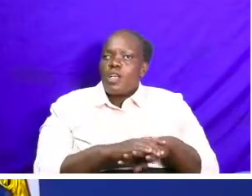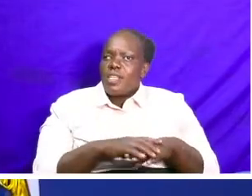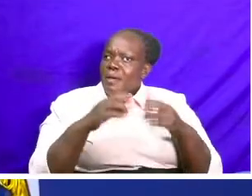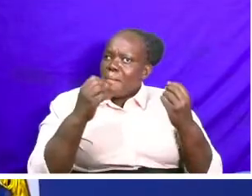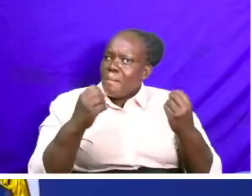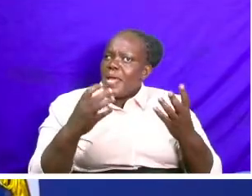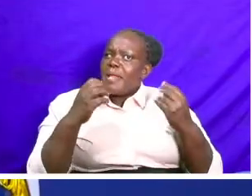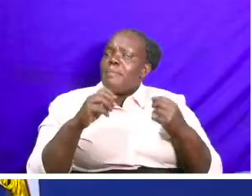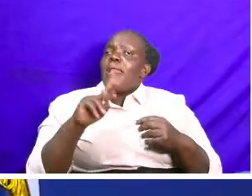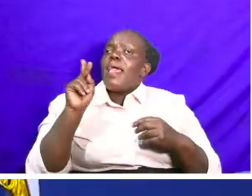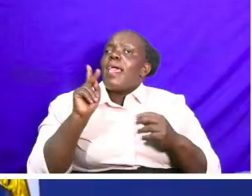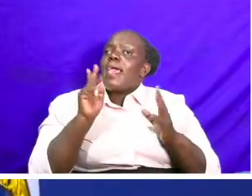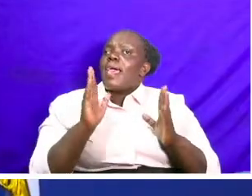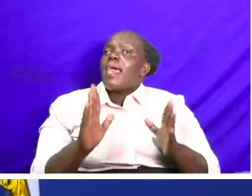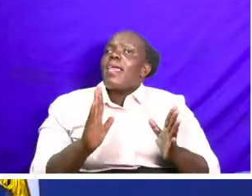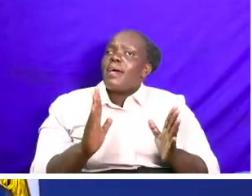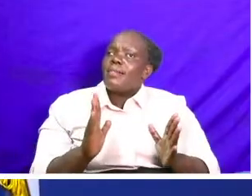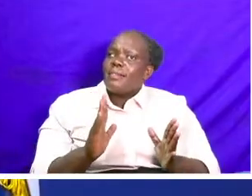many Kenyans,